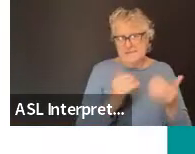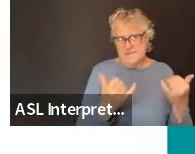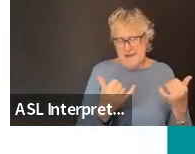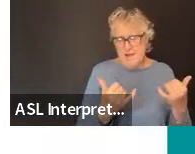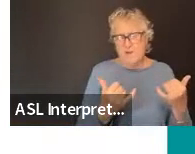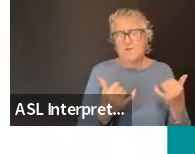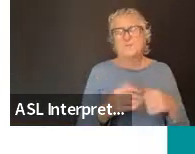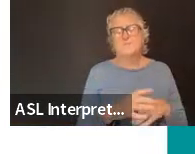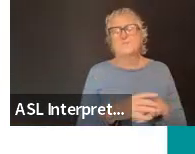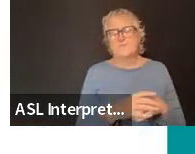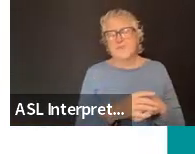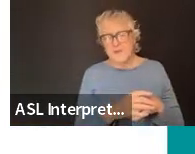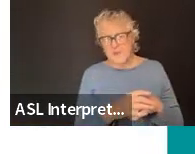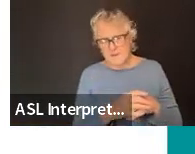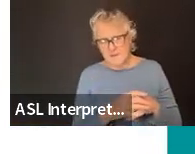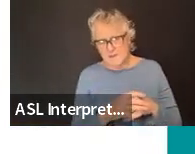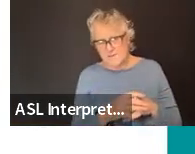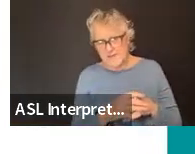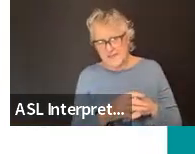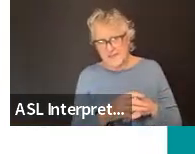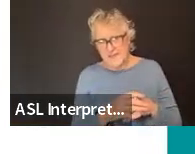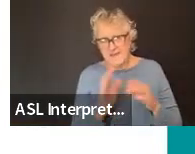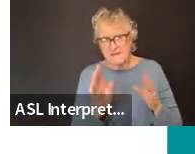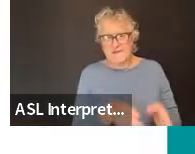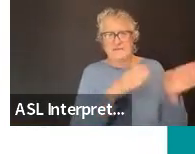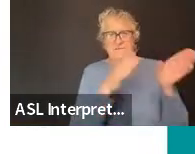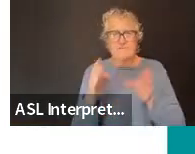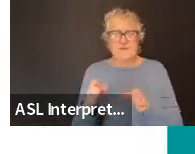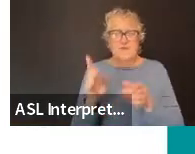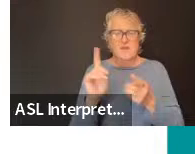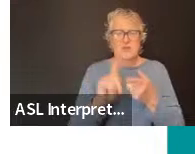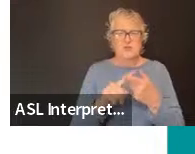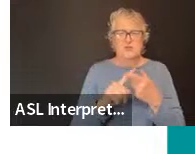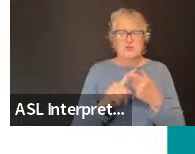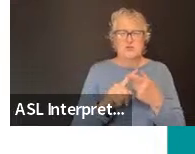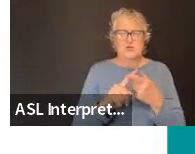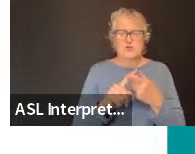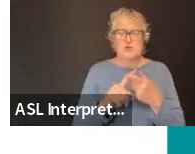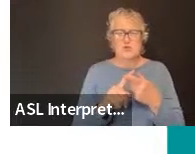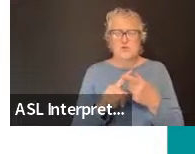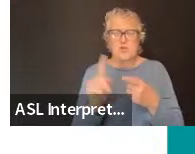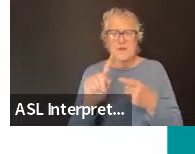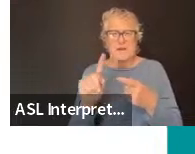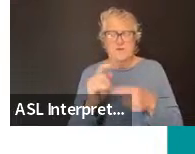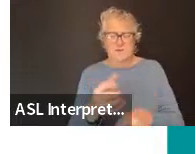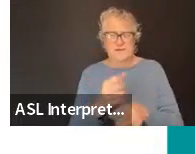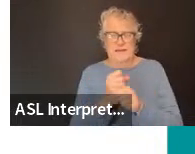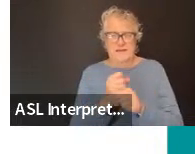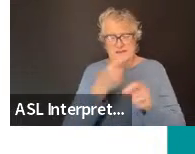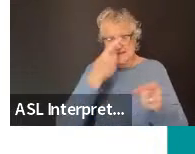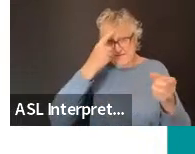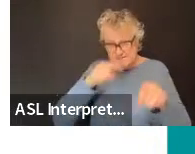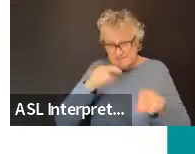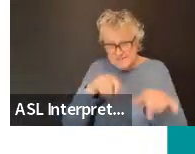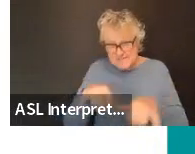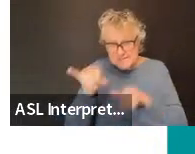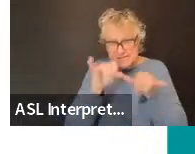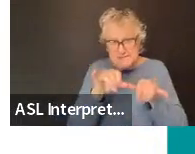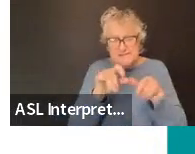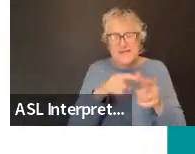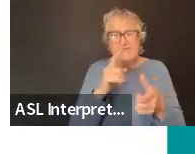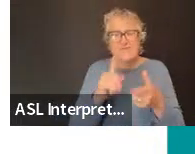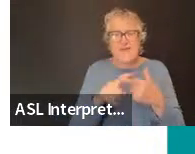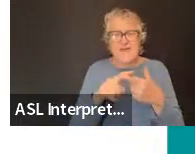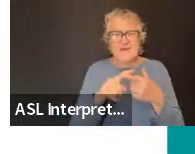modified consensus decision-making, and they'll move into recommendations here shortly. In between these phases, we're